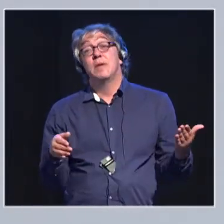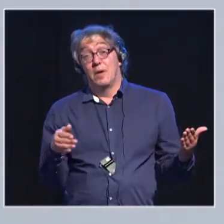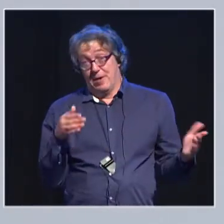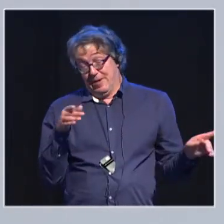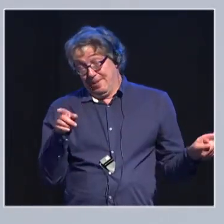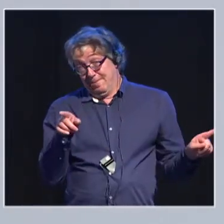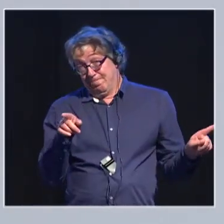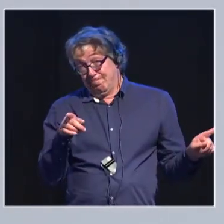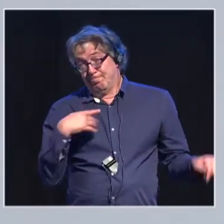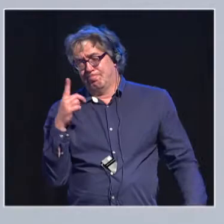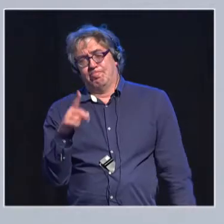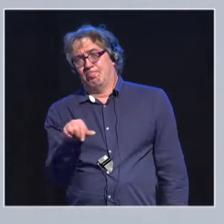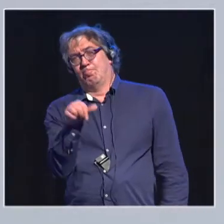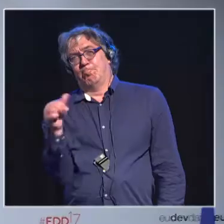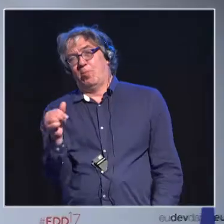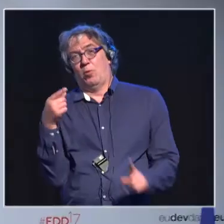else.